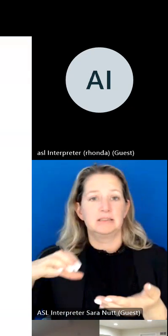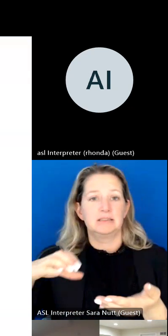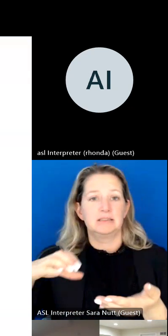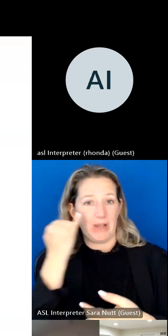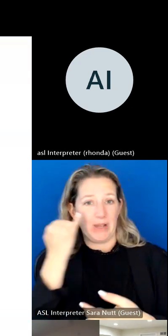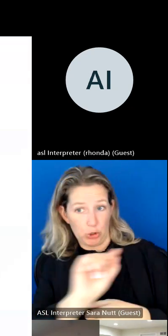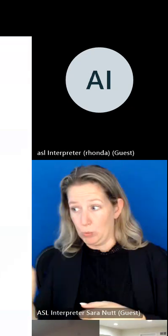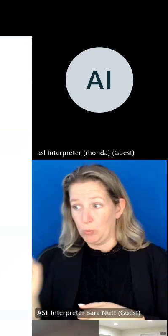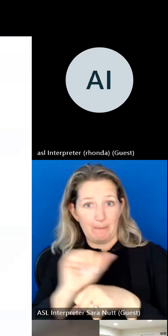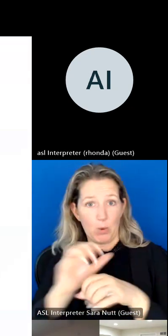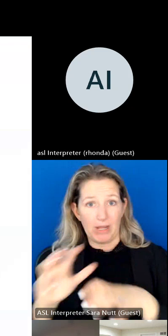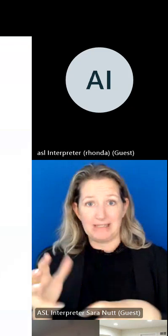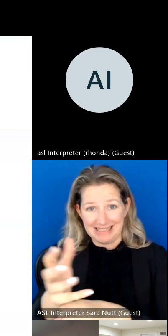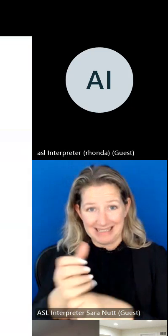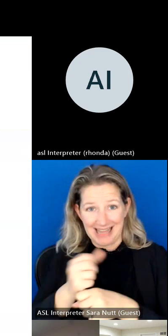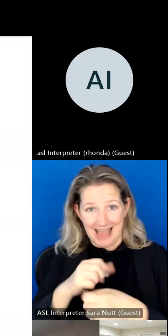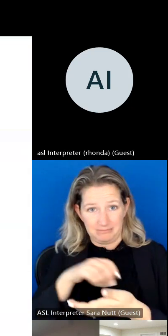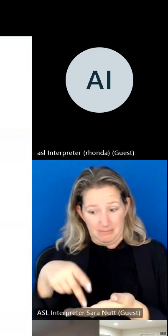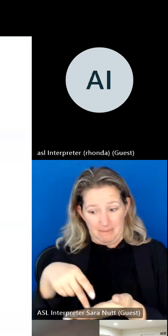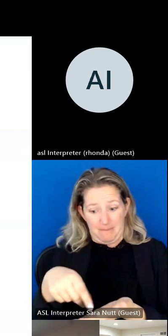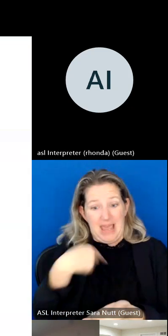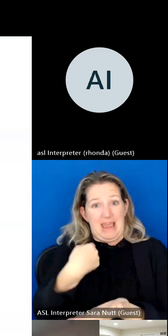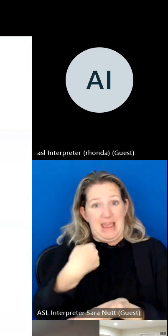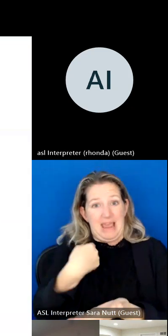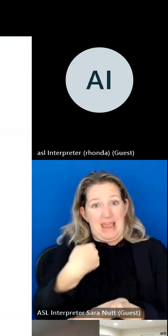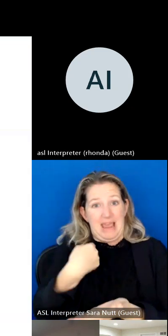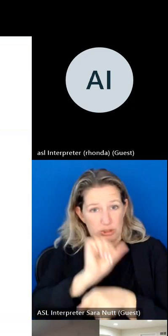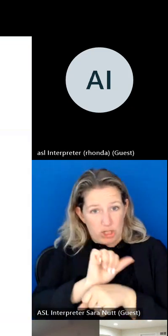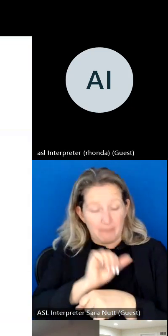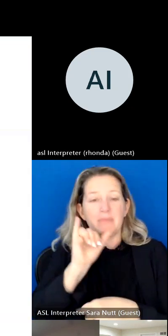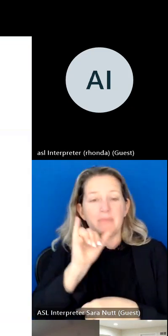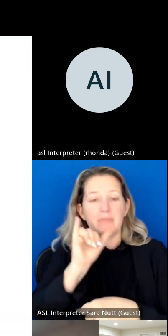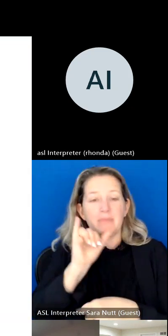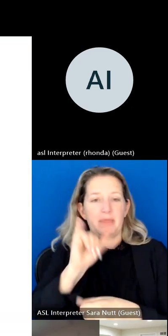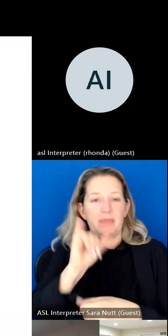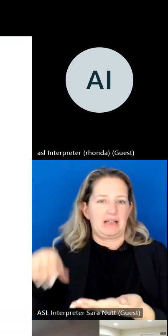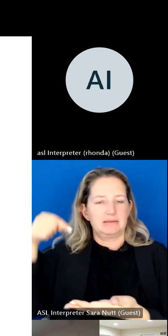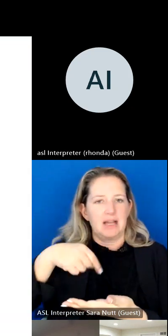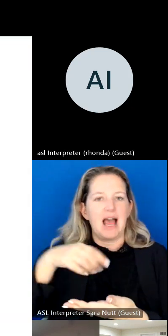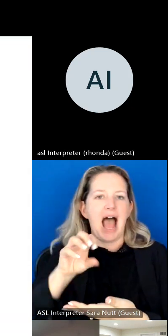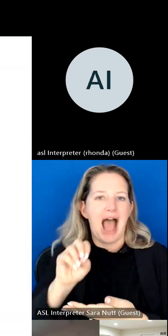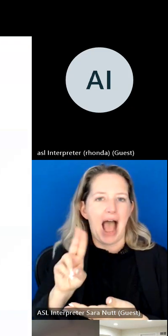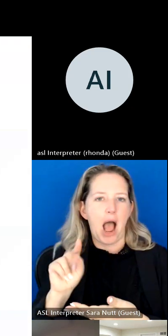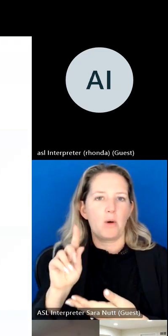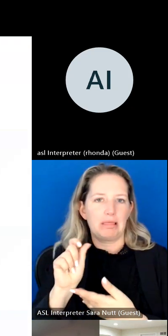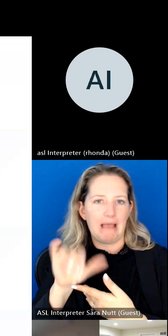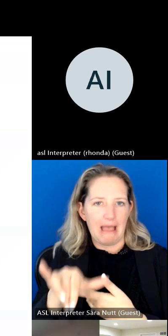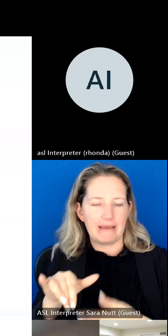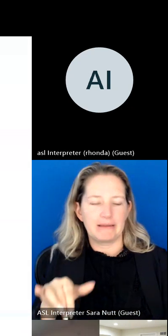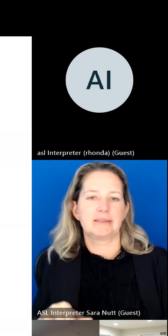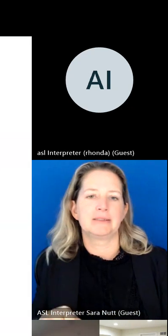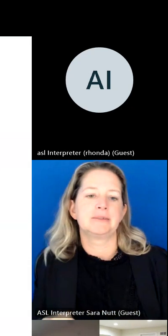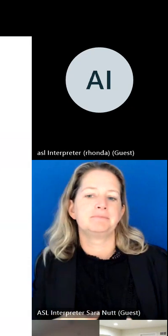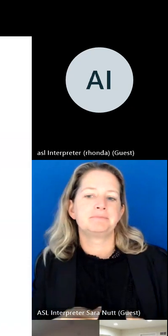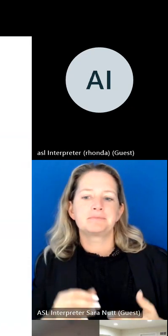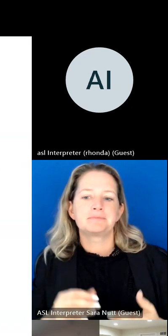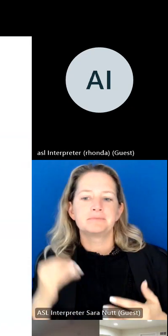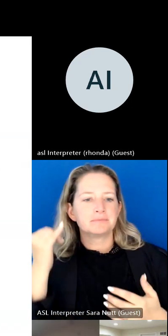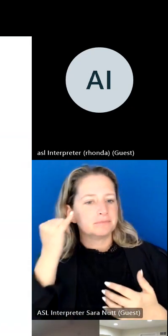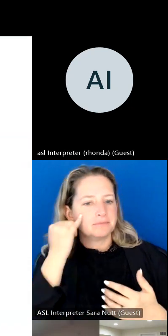an outlay. And then there's unpaid obligations transferred to other accounts. And that's when, through a law, you